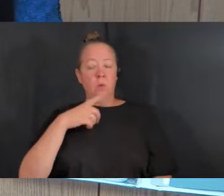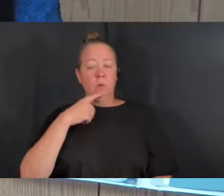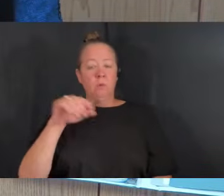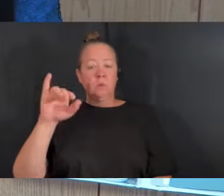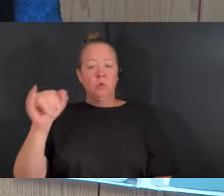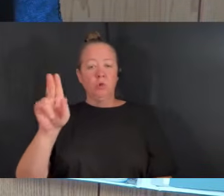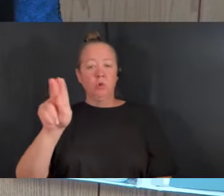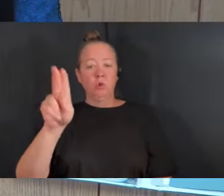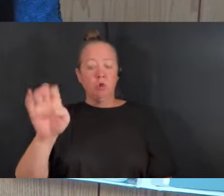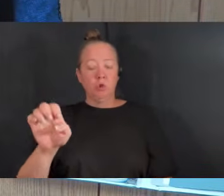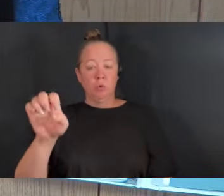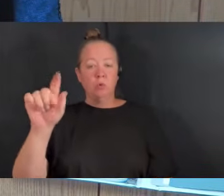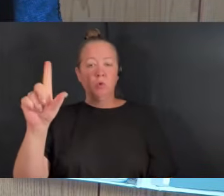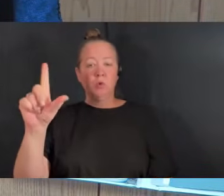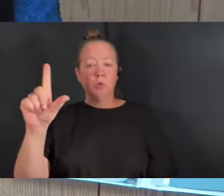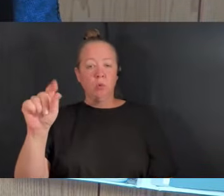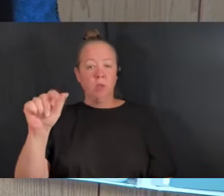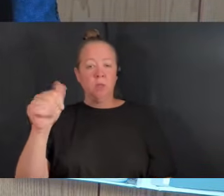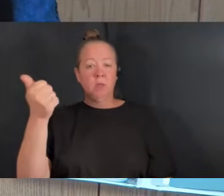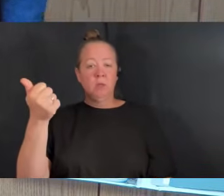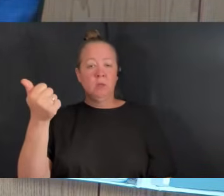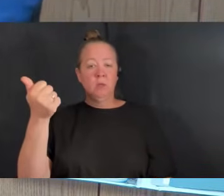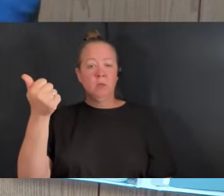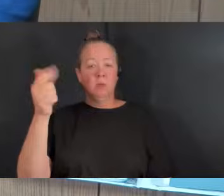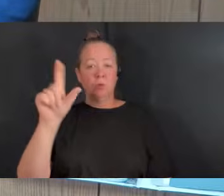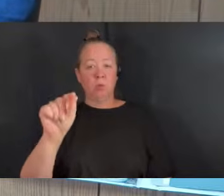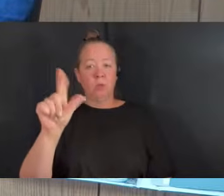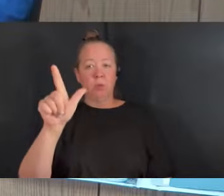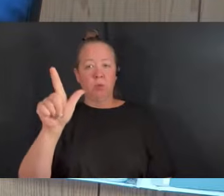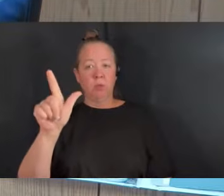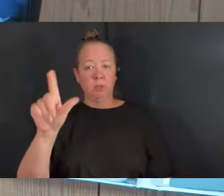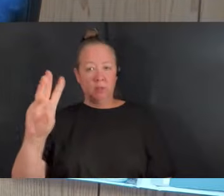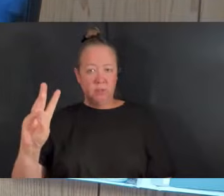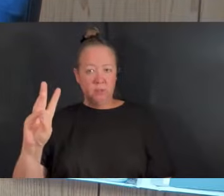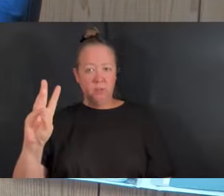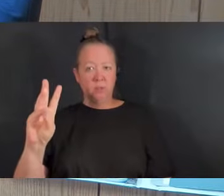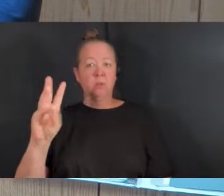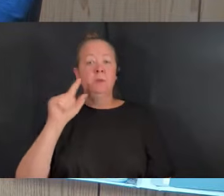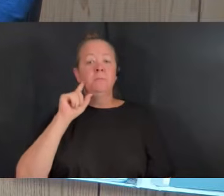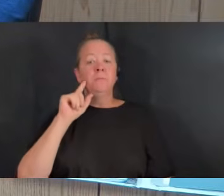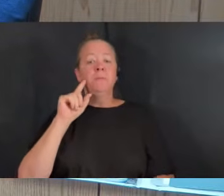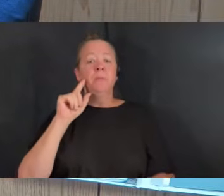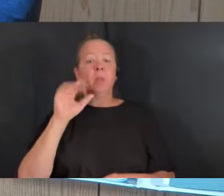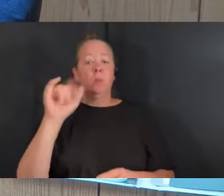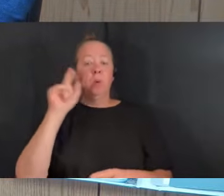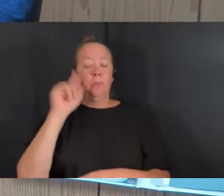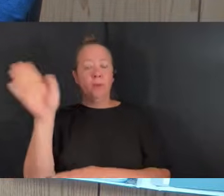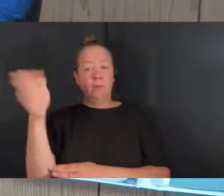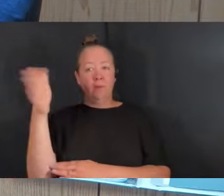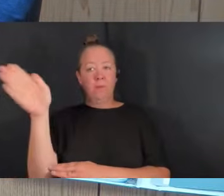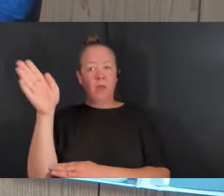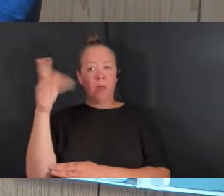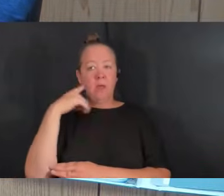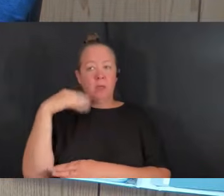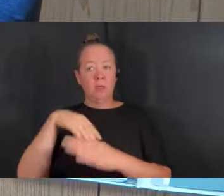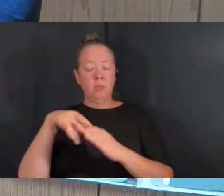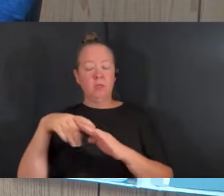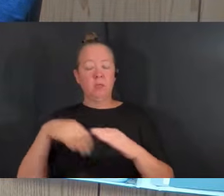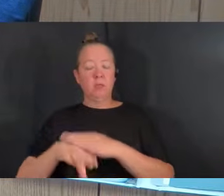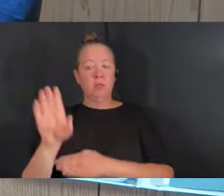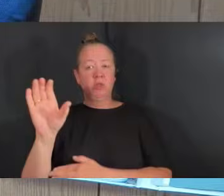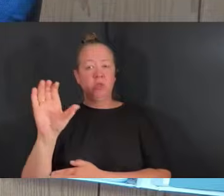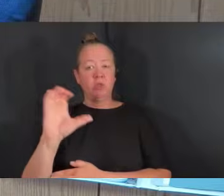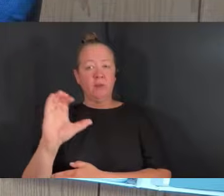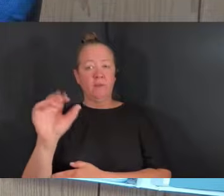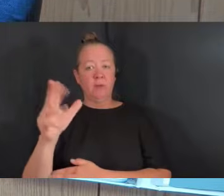to be celebrated and commemorated with the raising of the Juneteenth flag at Cheverly Town Hall. Be it further proclaimed that we